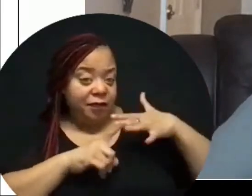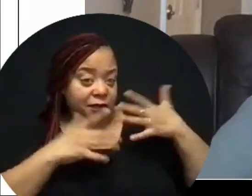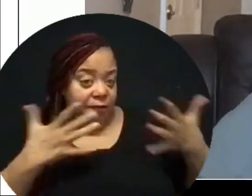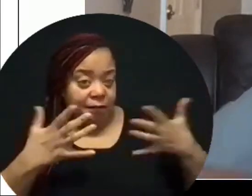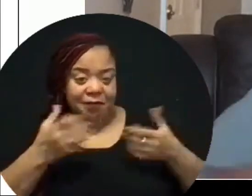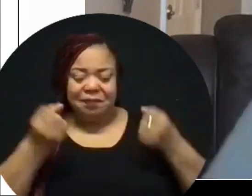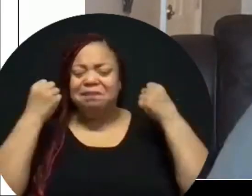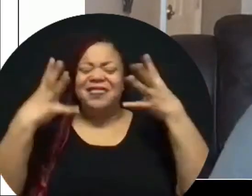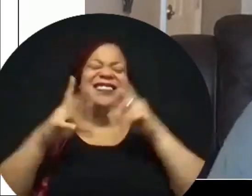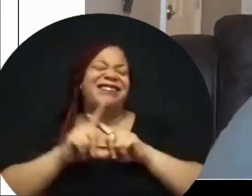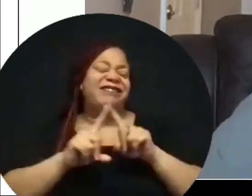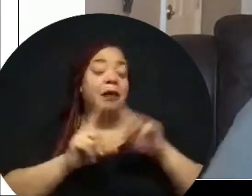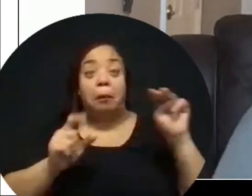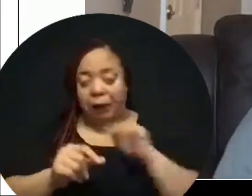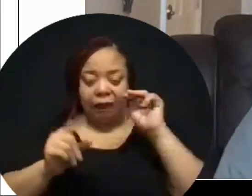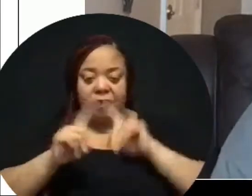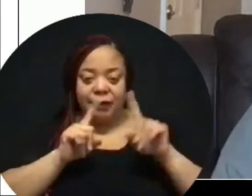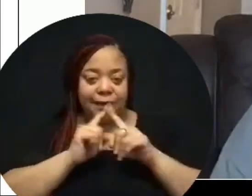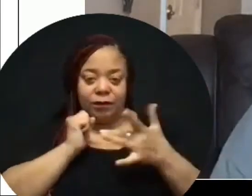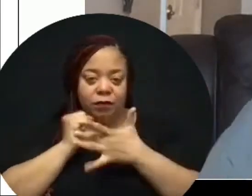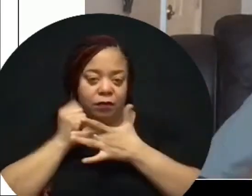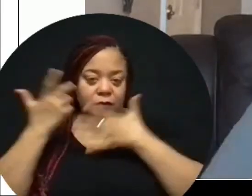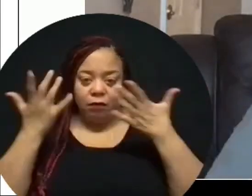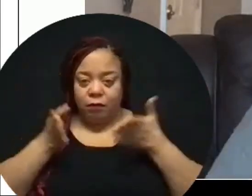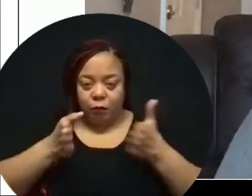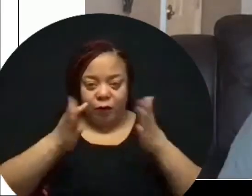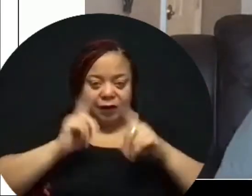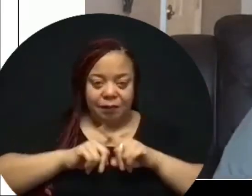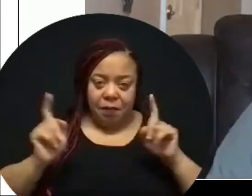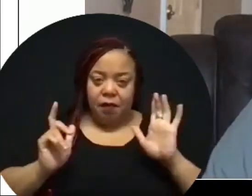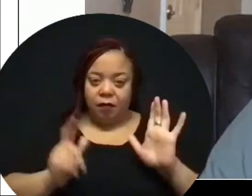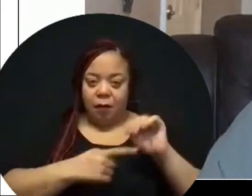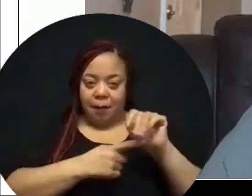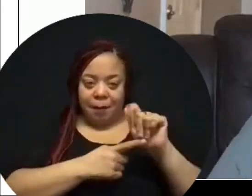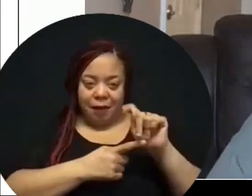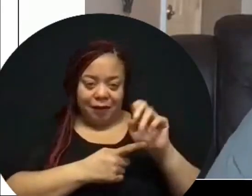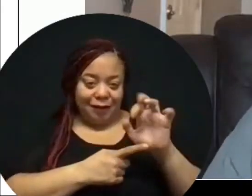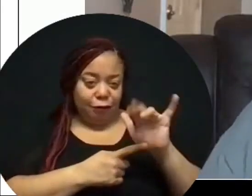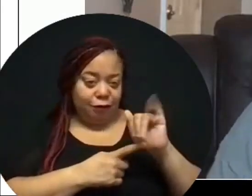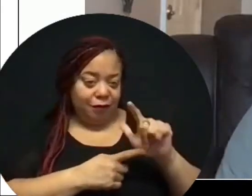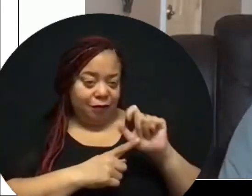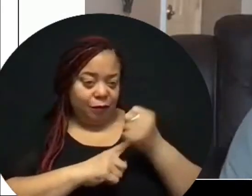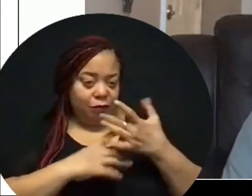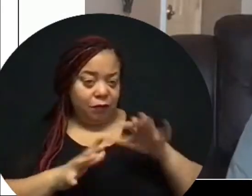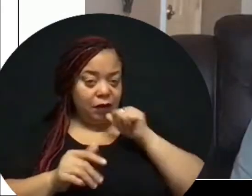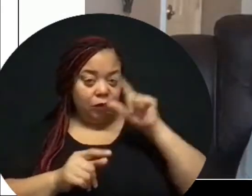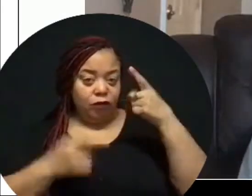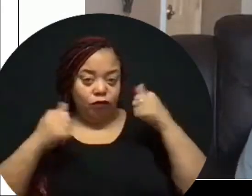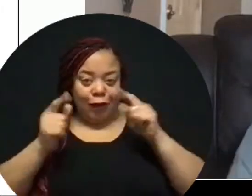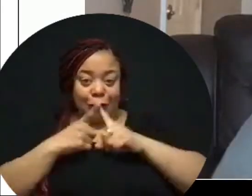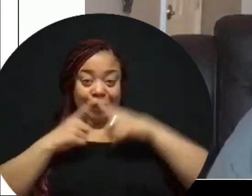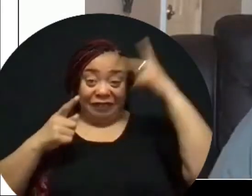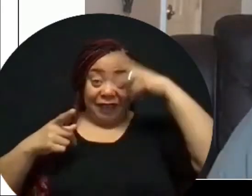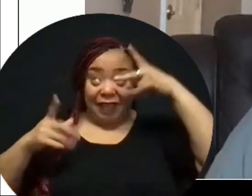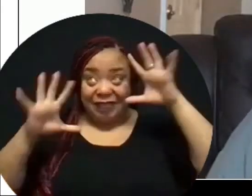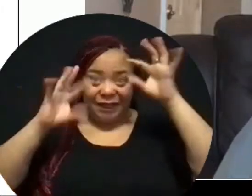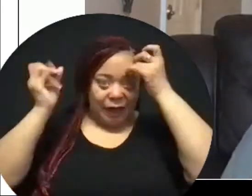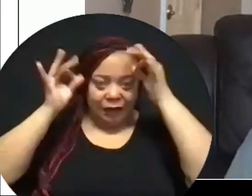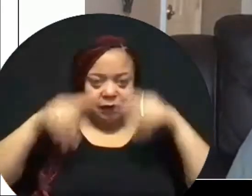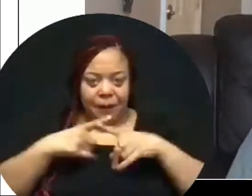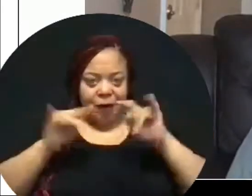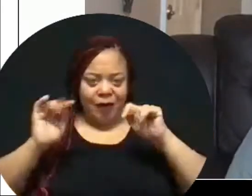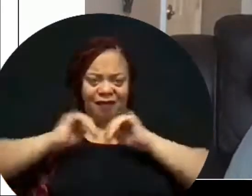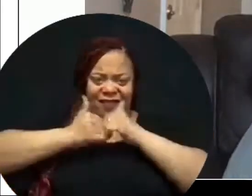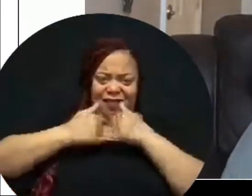Probably, unless we all get on it, like right now, probably longer than we'll be alive, but I'm hoping not. I'm hoping that we can change that tide, because